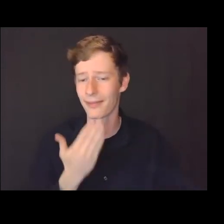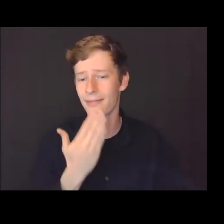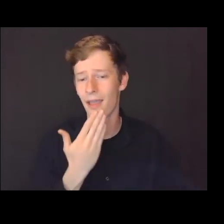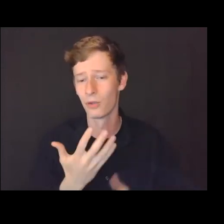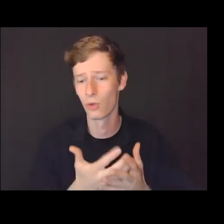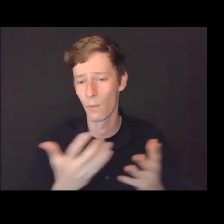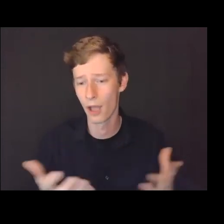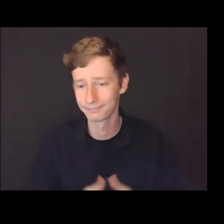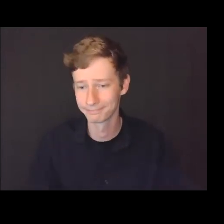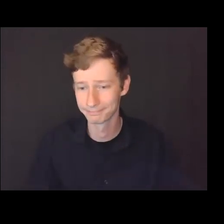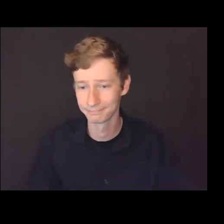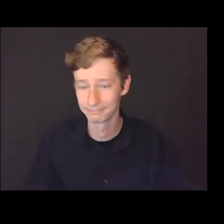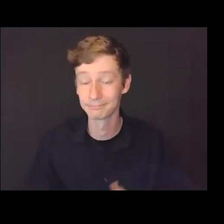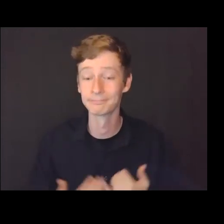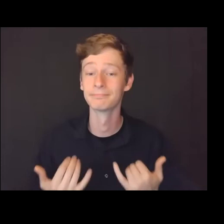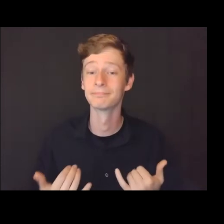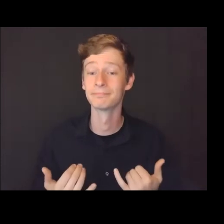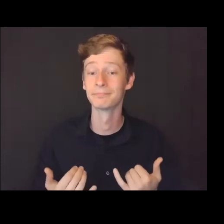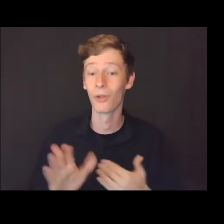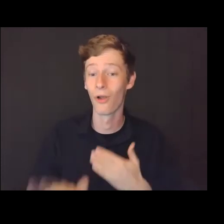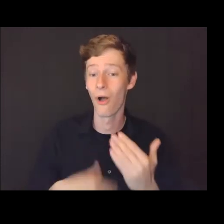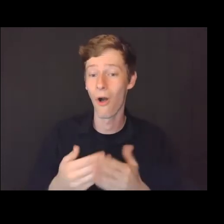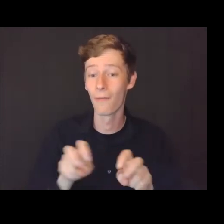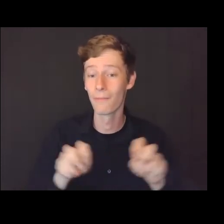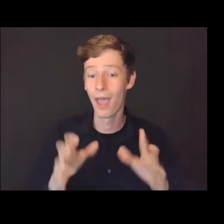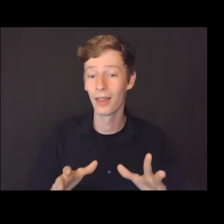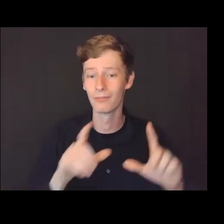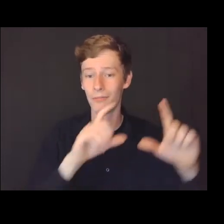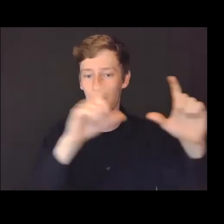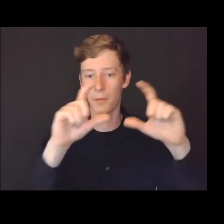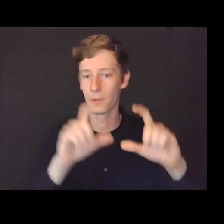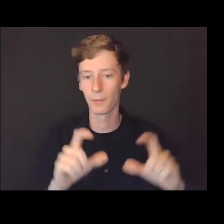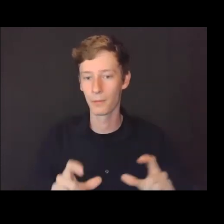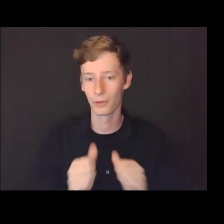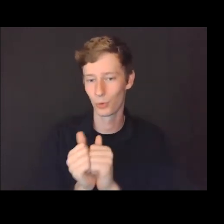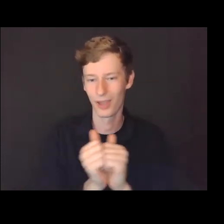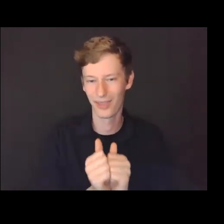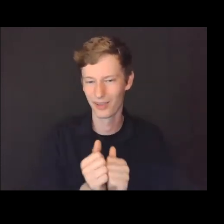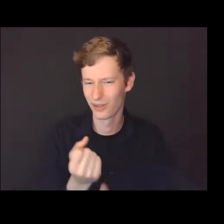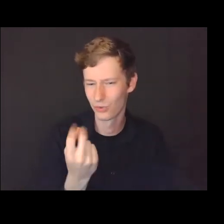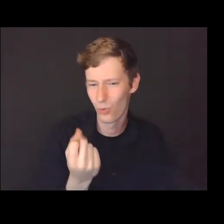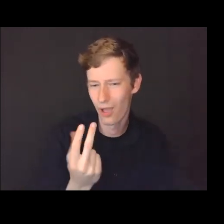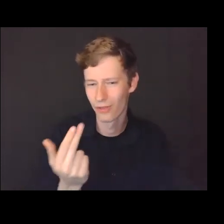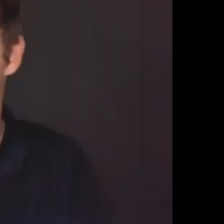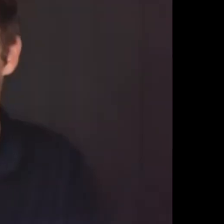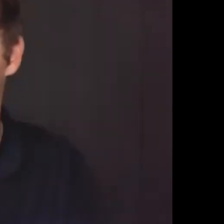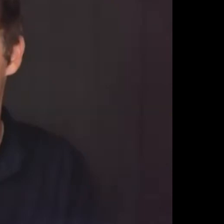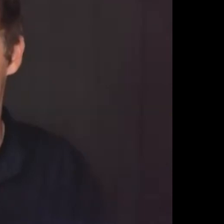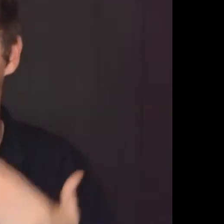you. We're gonna bring all the panelists back together. You can see all what, like 12 or 13 of us now? Are we up?